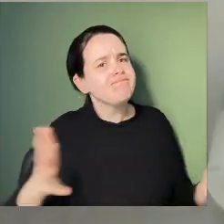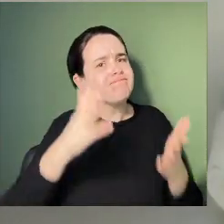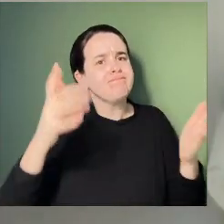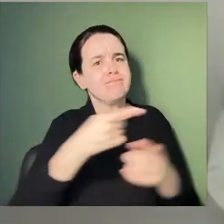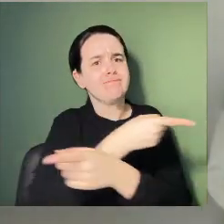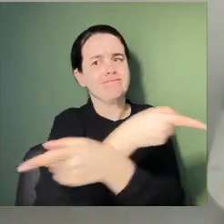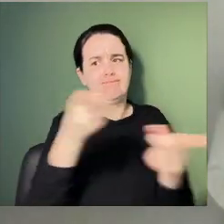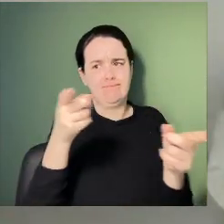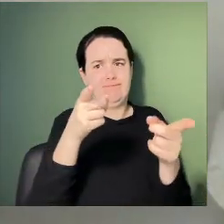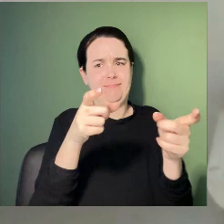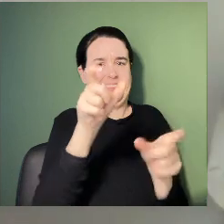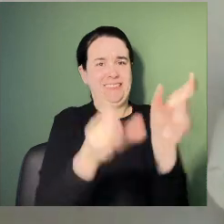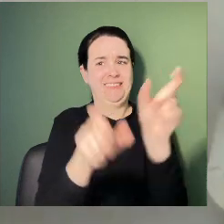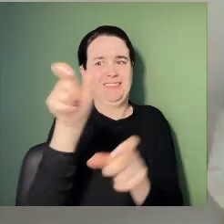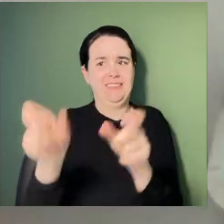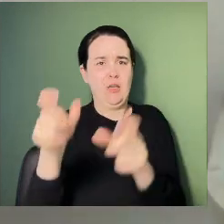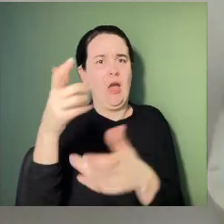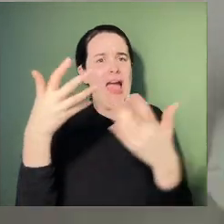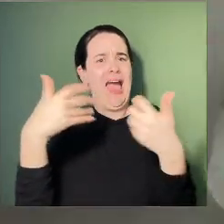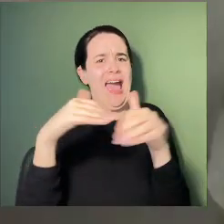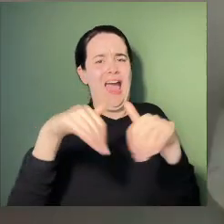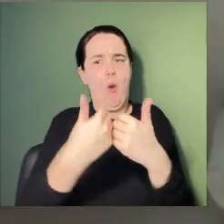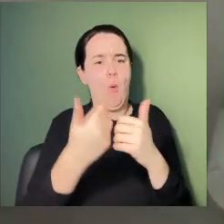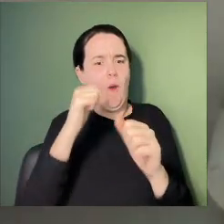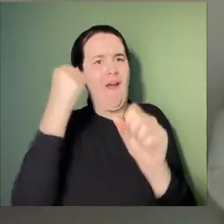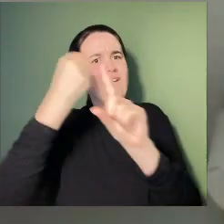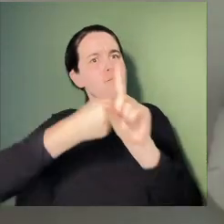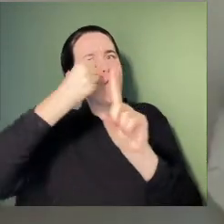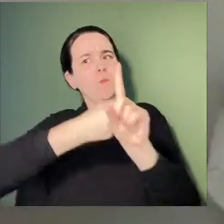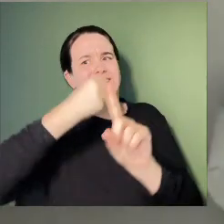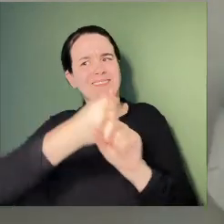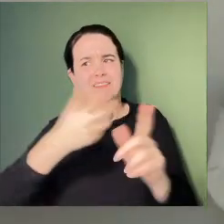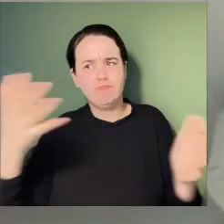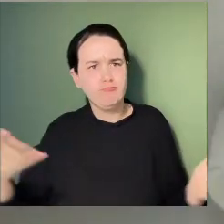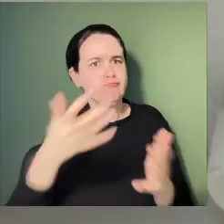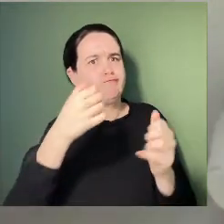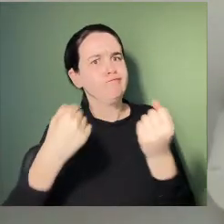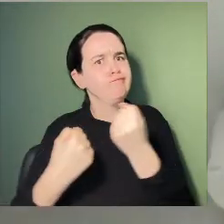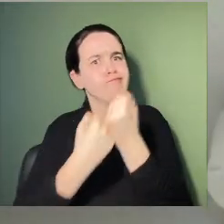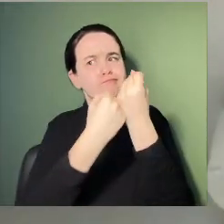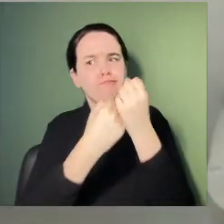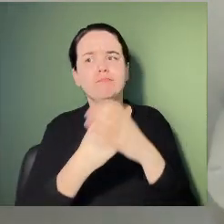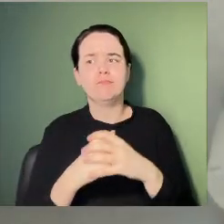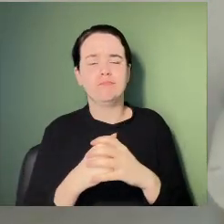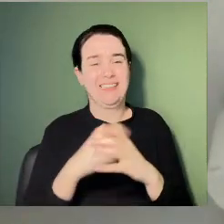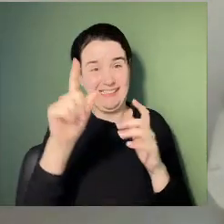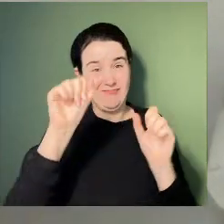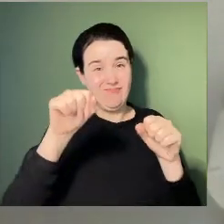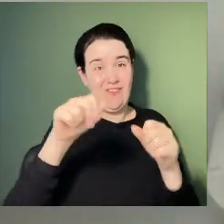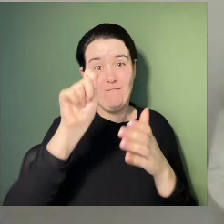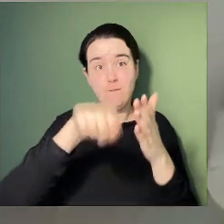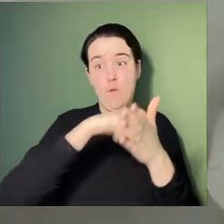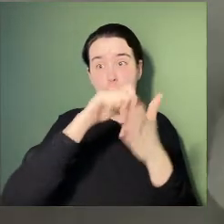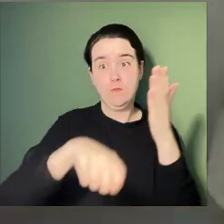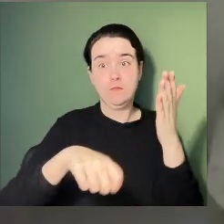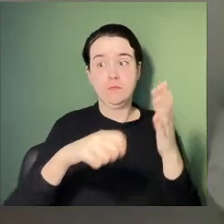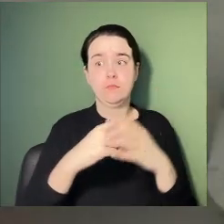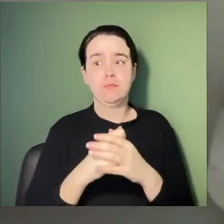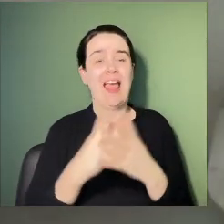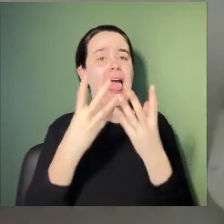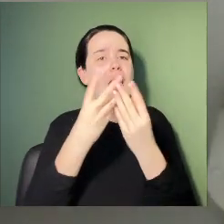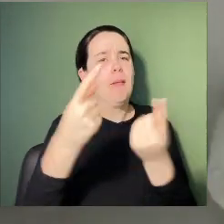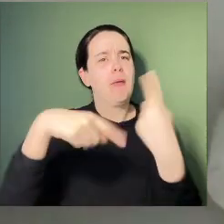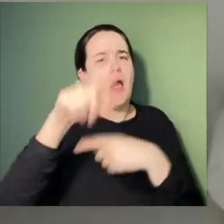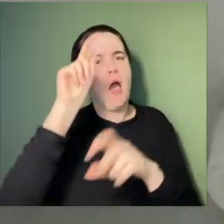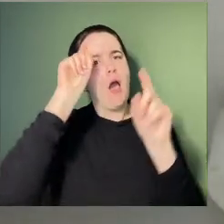on advocacy, on how they can cast their vote, and also helping them to regularize